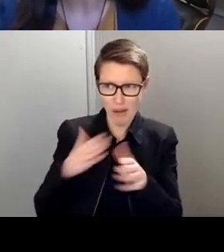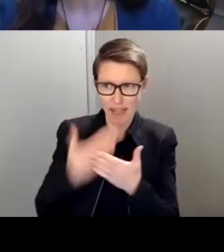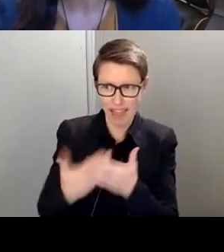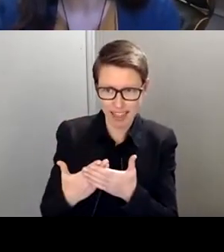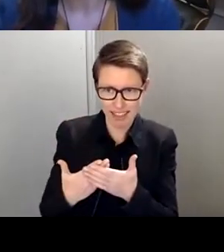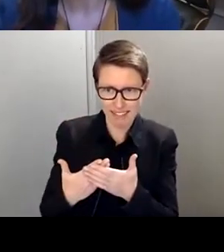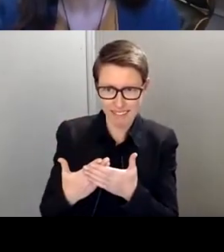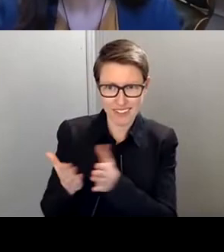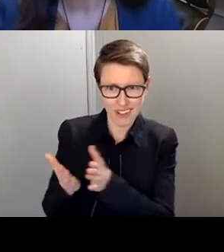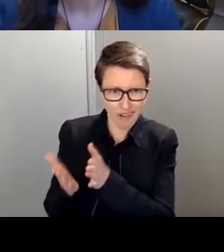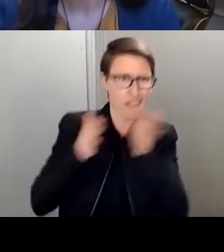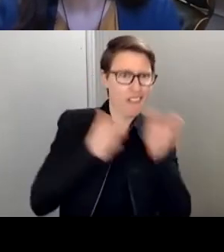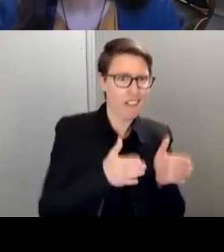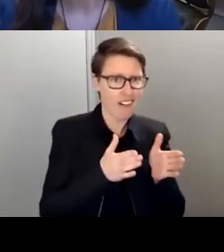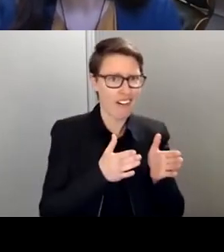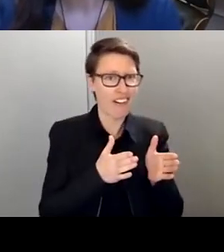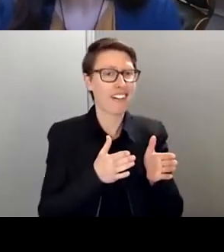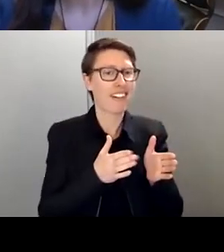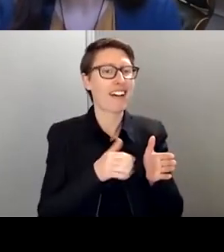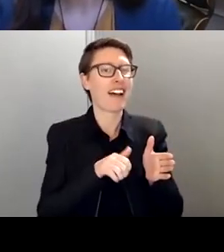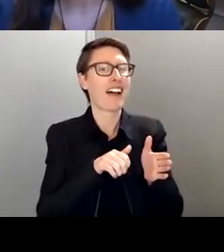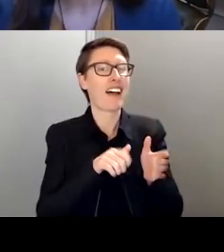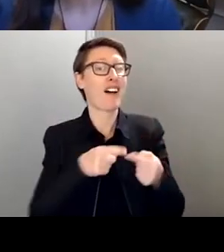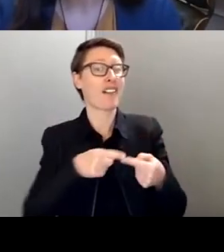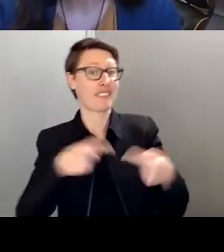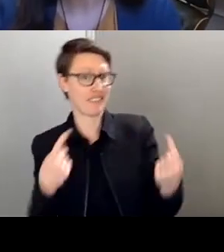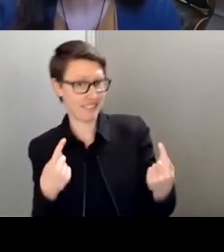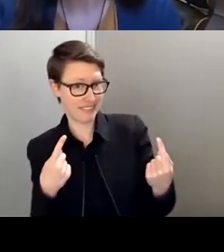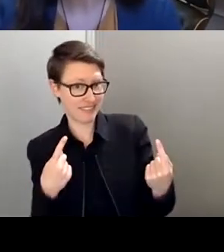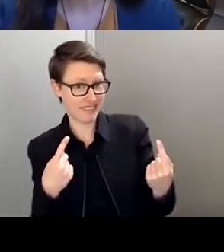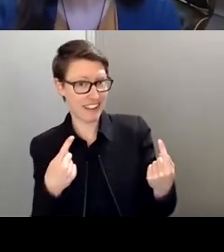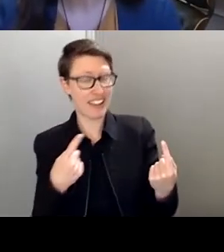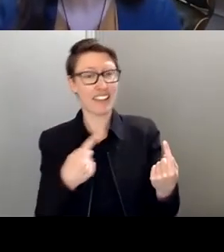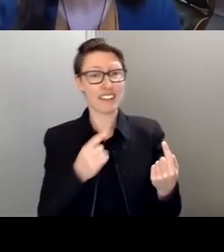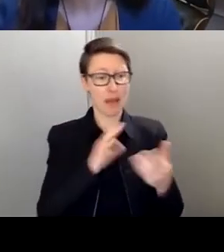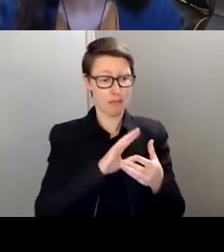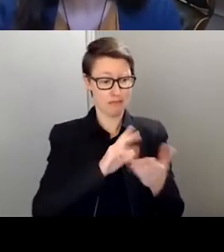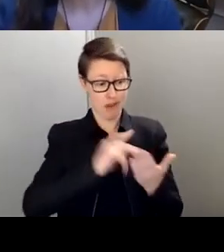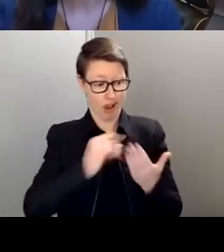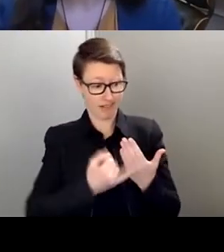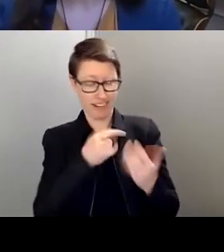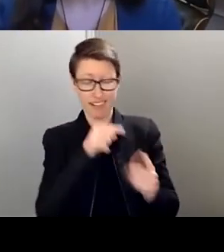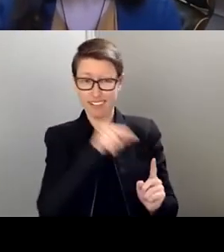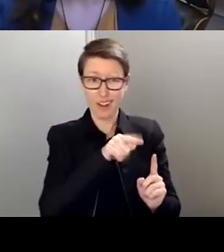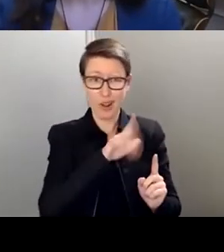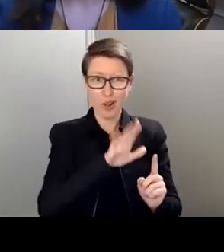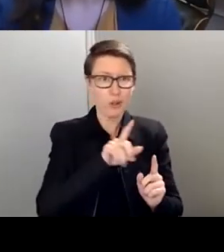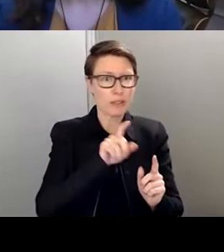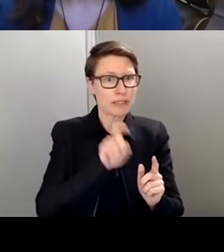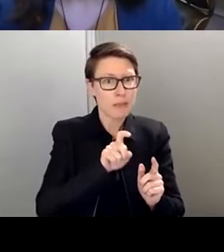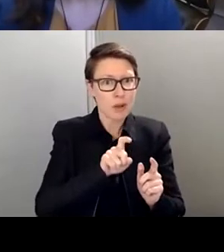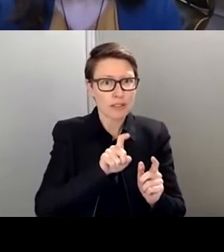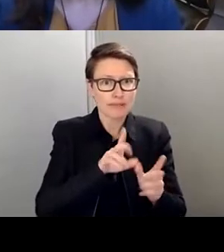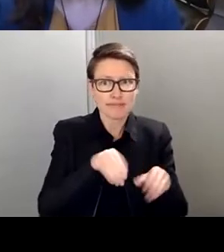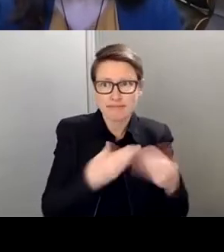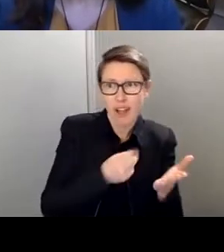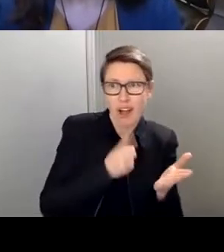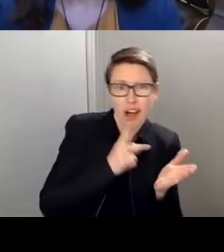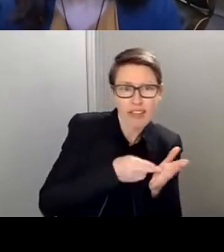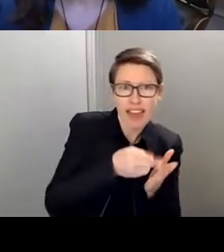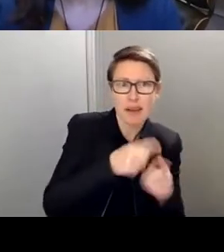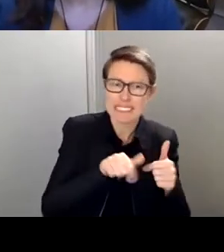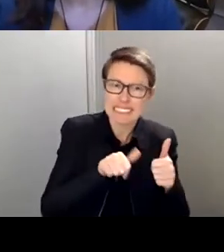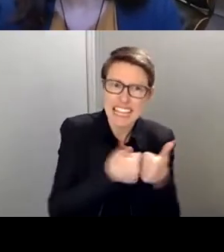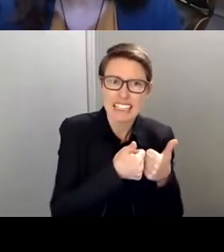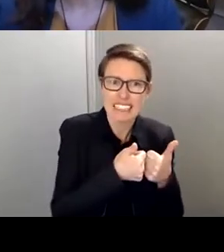a project where you faced a challenge in authentic storytelling and how you overcame that. Well, I mean, I try not to get myself